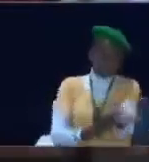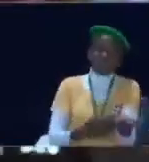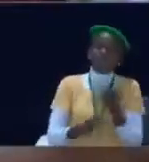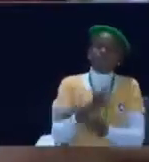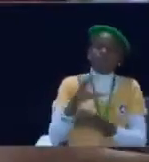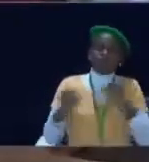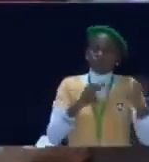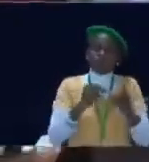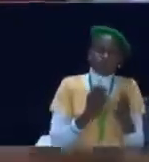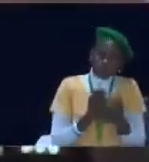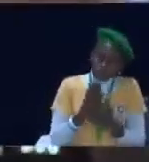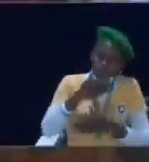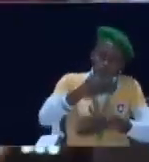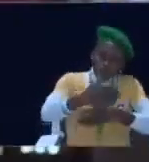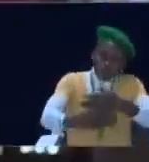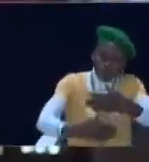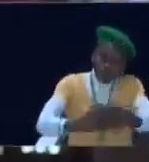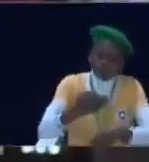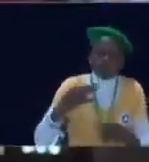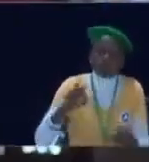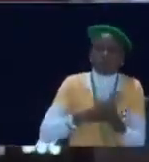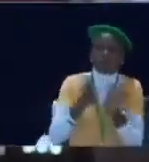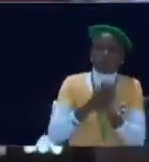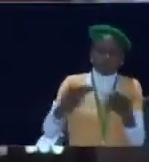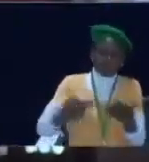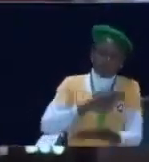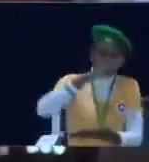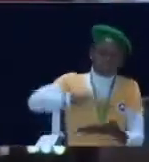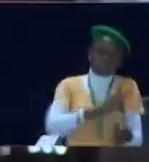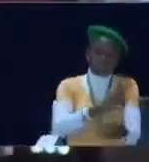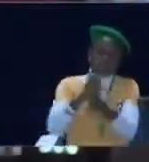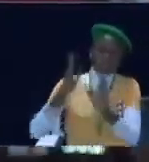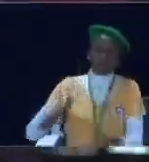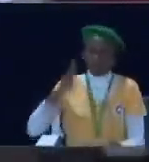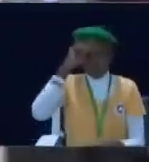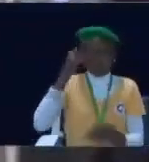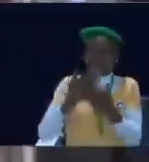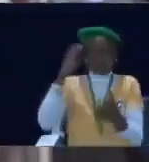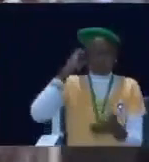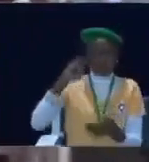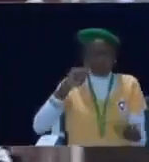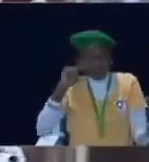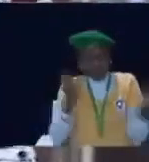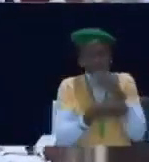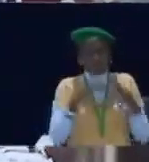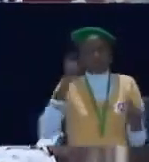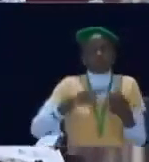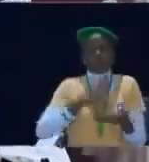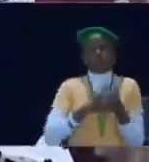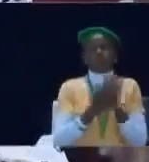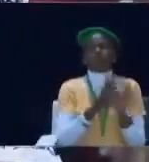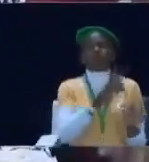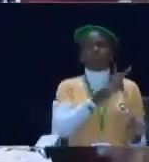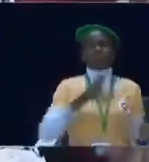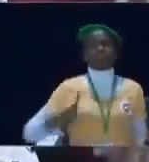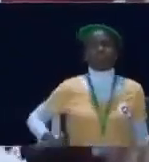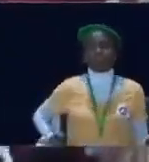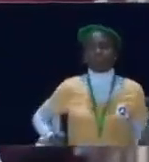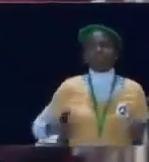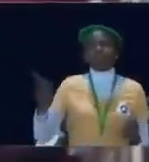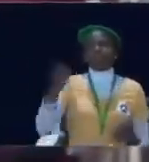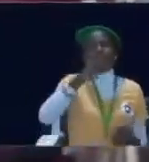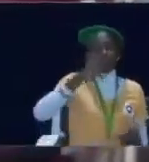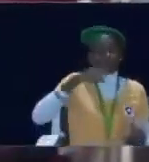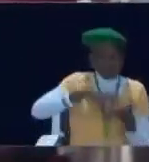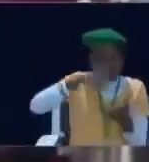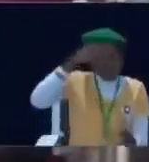through the process of becoming a shepherd boy before he turned out to become a king. You need to